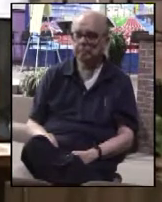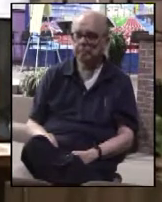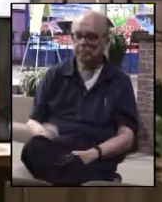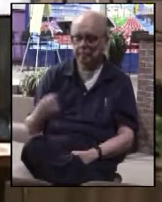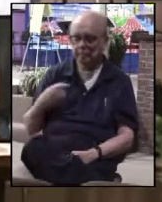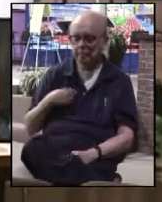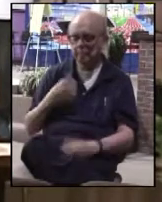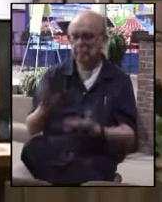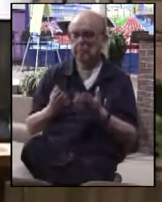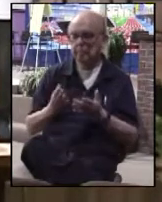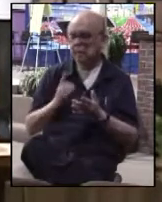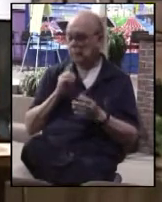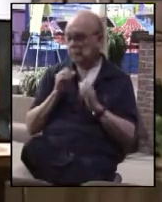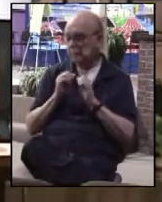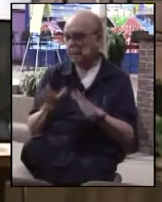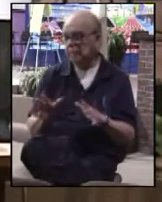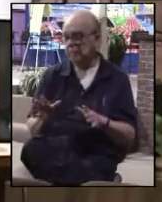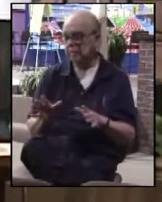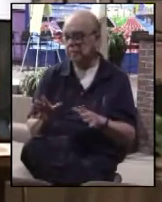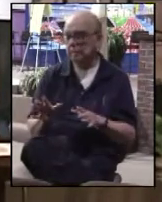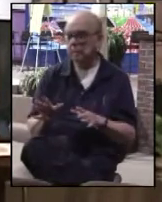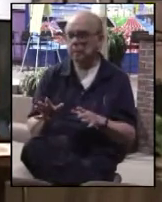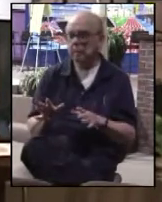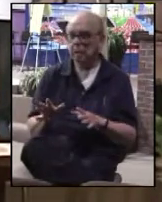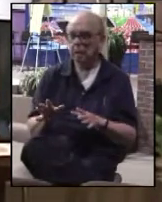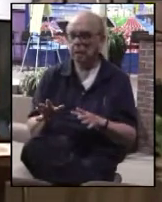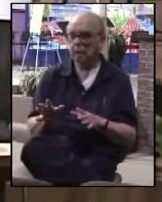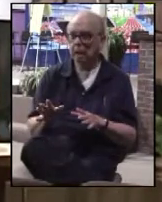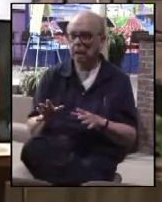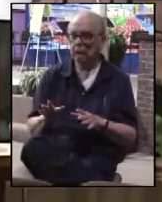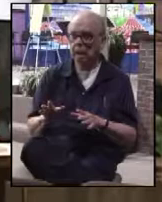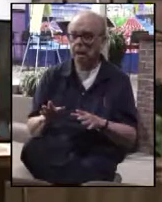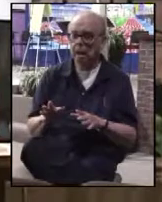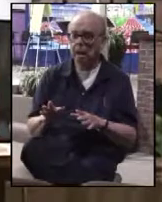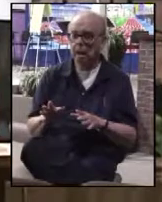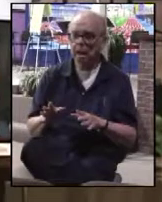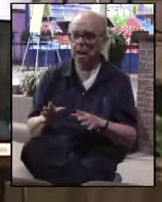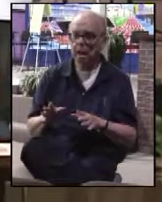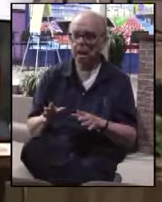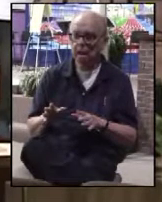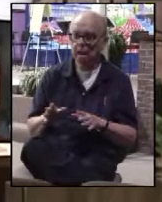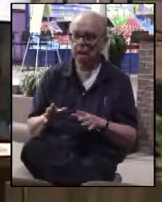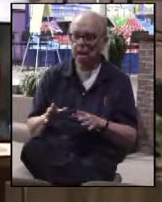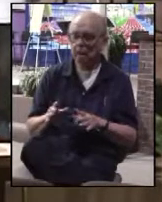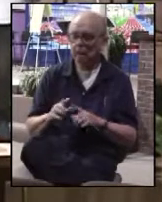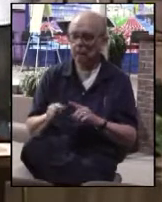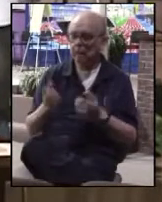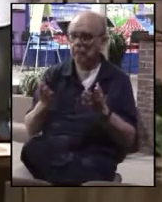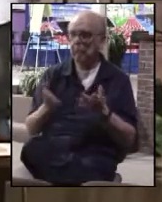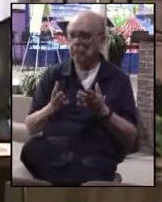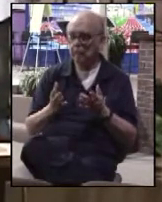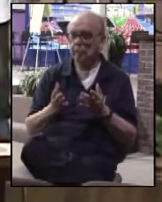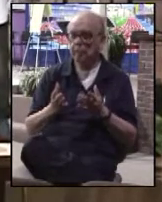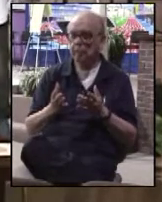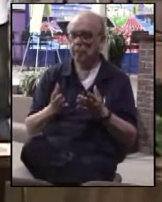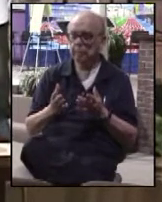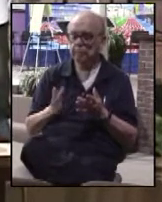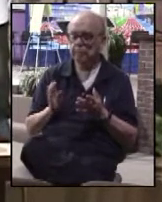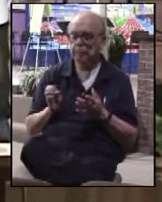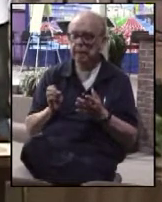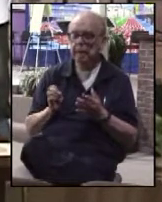I want to be blessed but I don't want to be the blesser